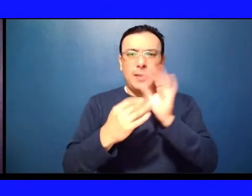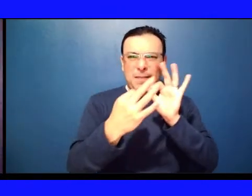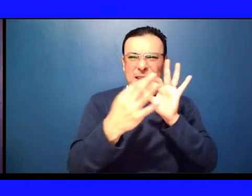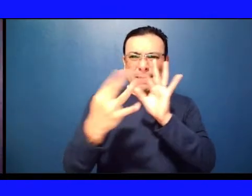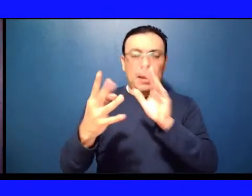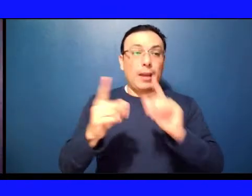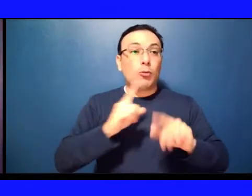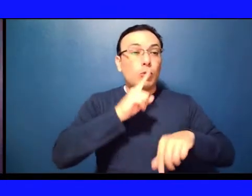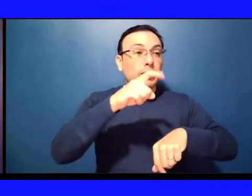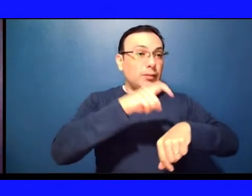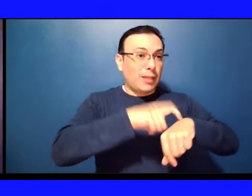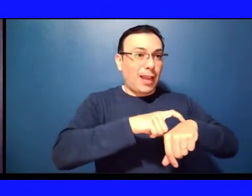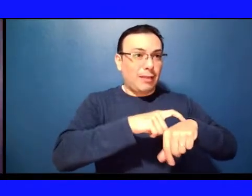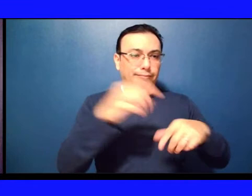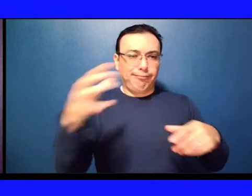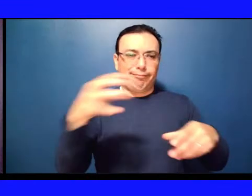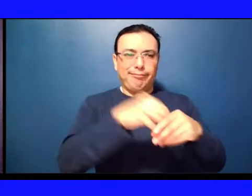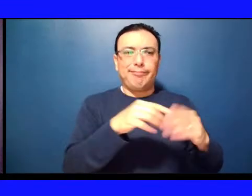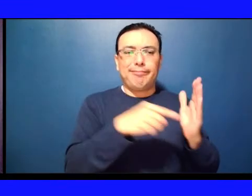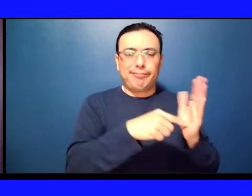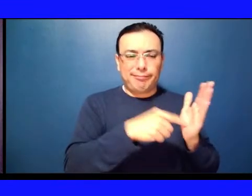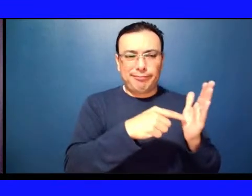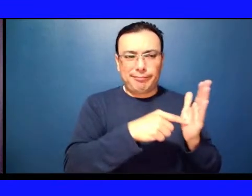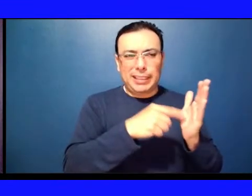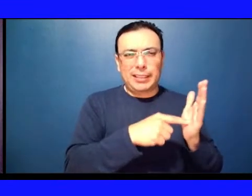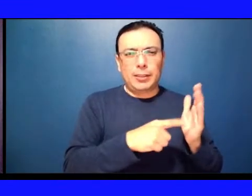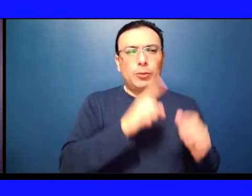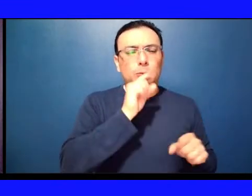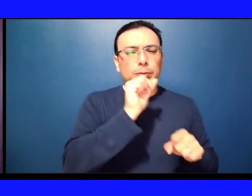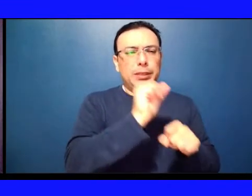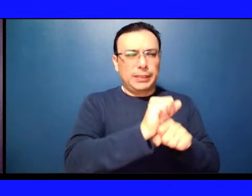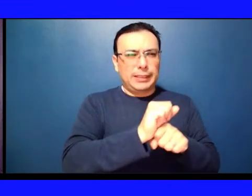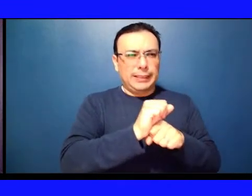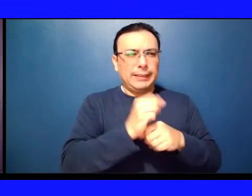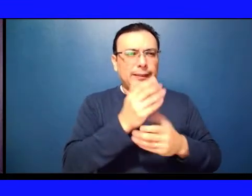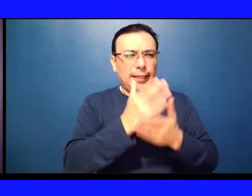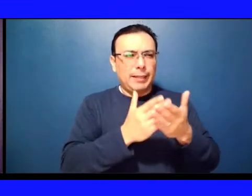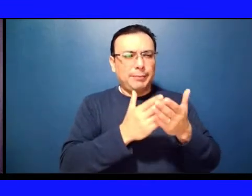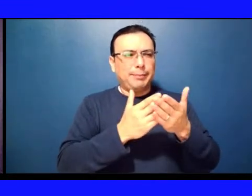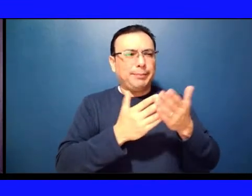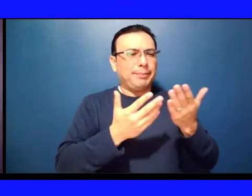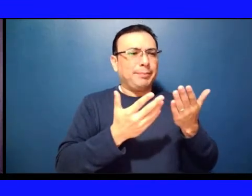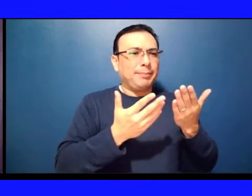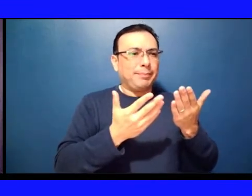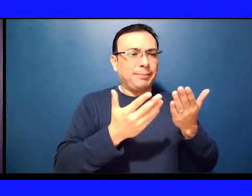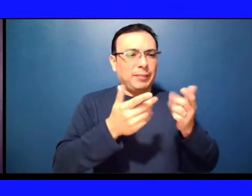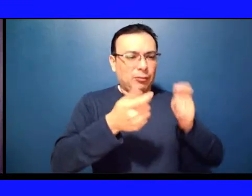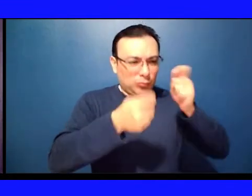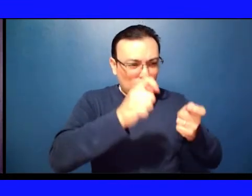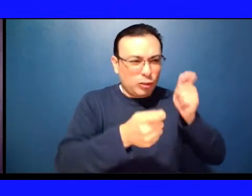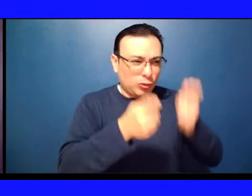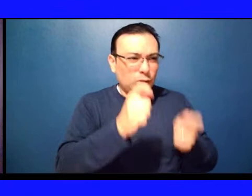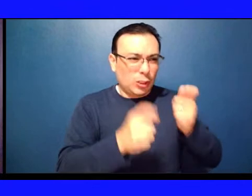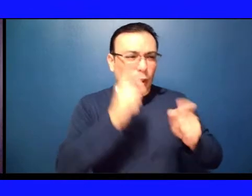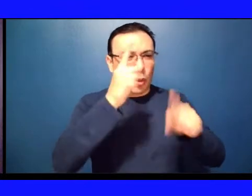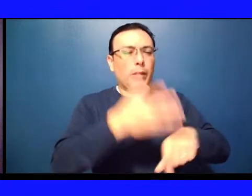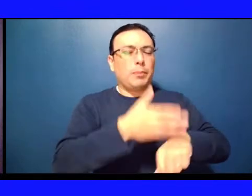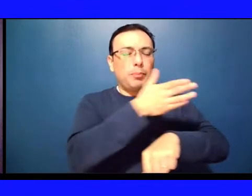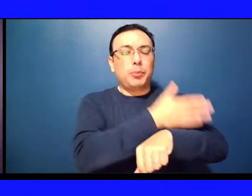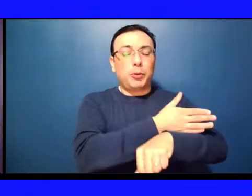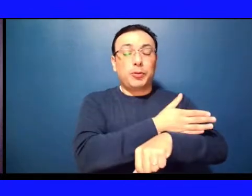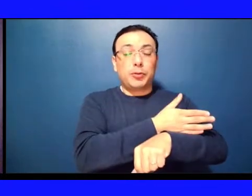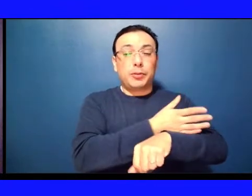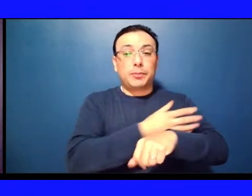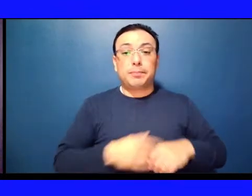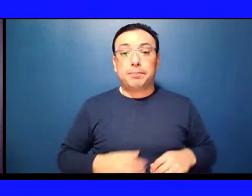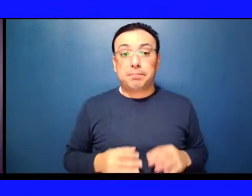tracked by many of our plans and was tracked by the state during district. So, we have made investments